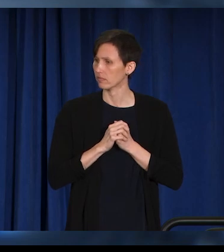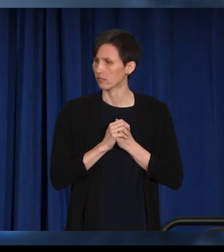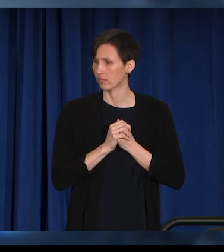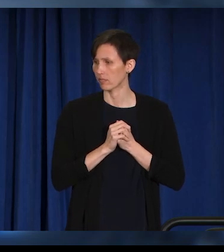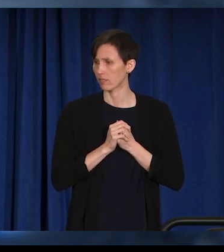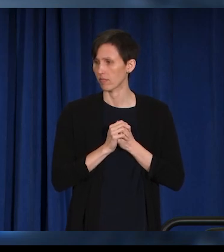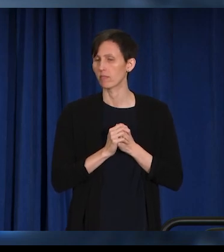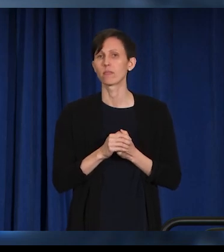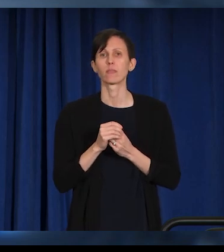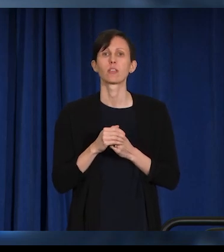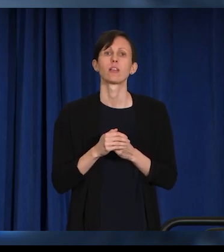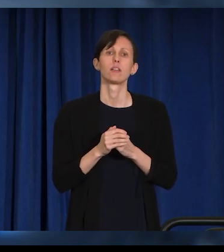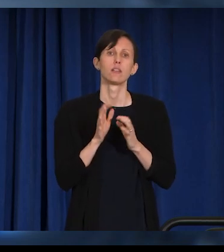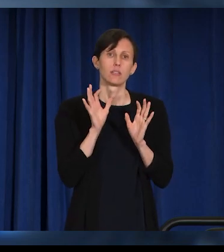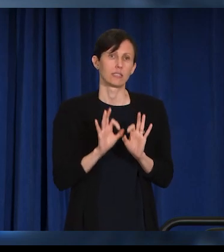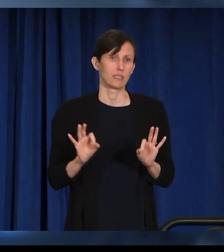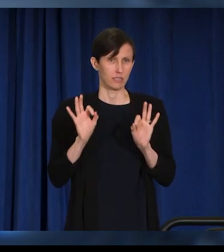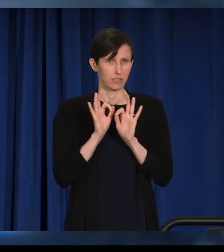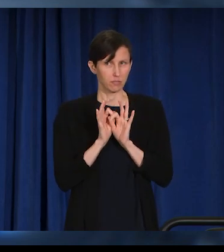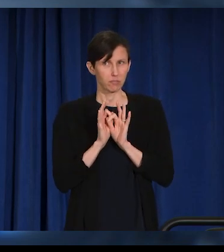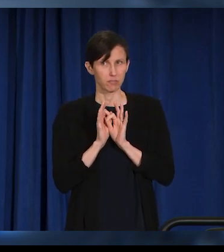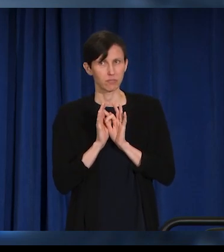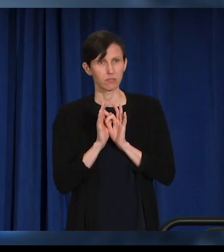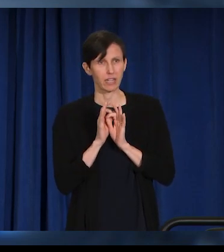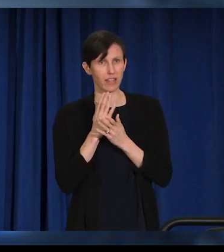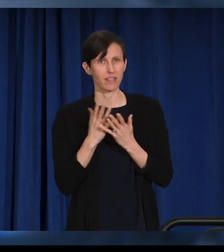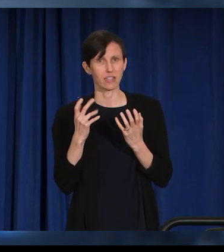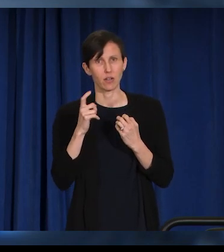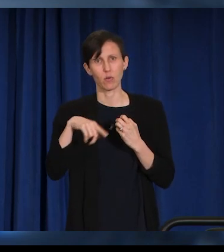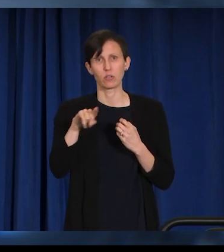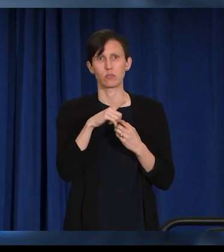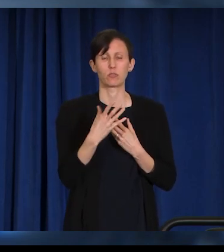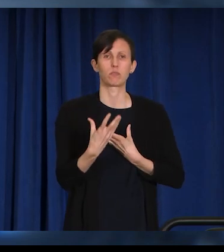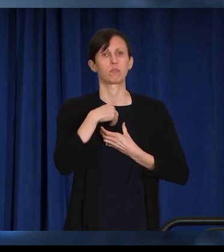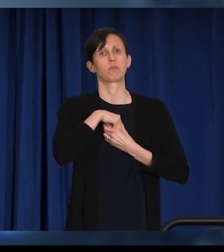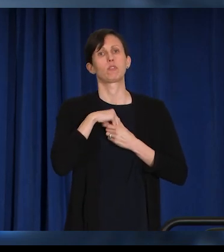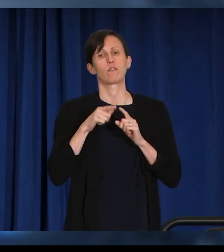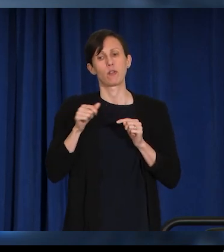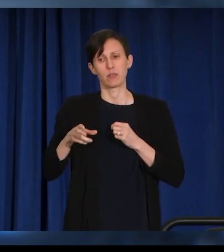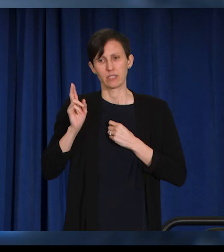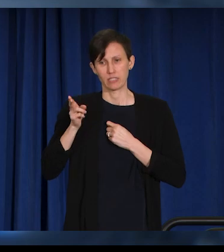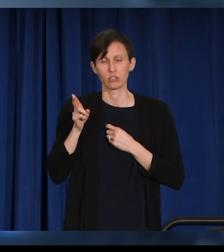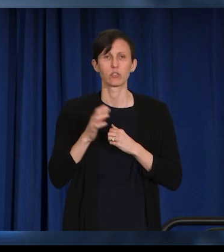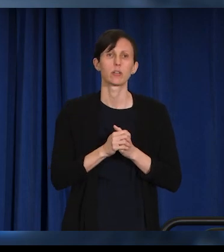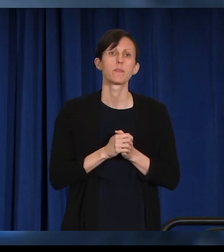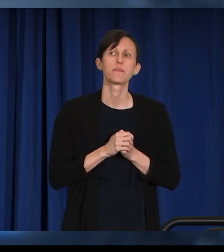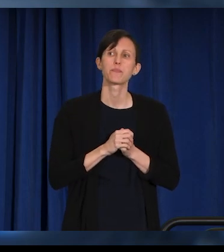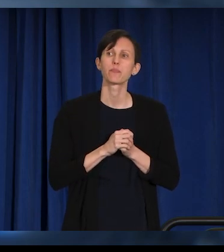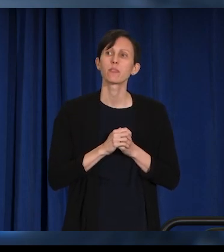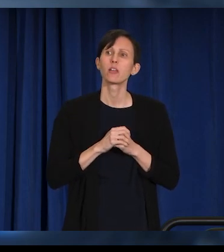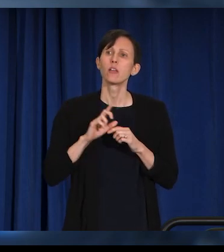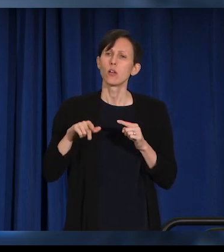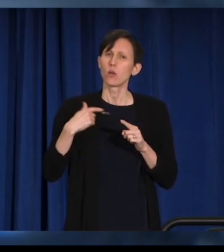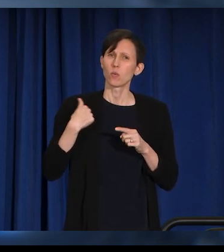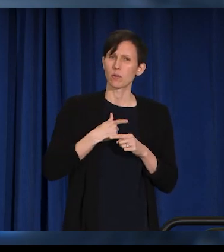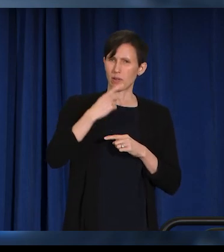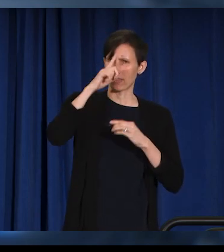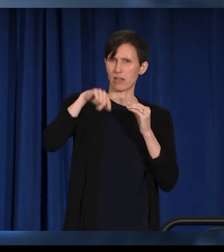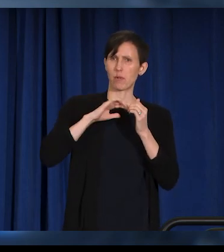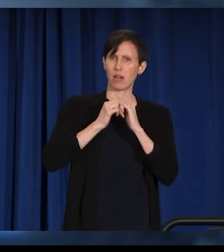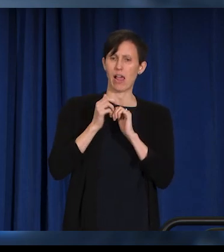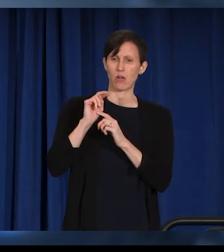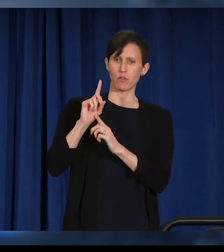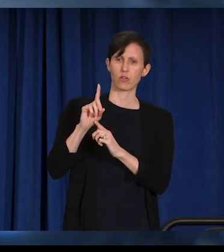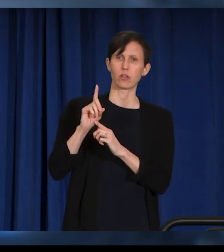Okay, so some key takeaways from that history. This history offers a few things to keep in mind when we're thinking about how neurotypes are